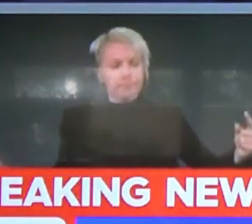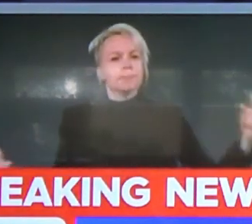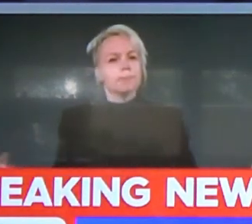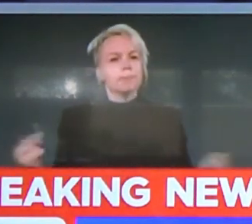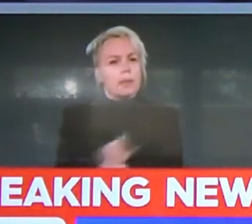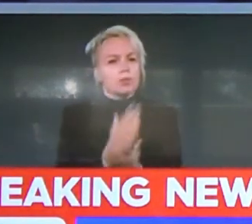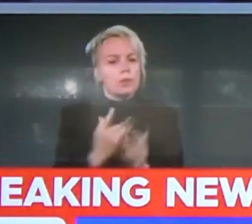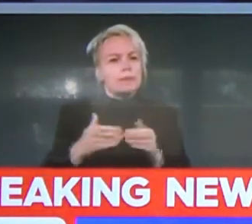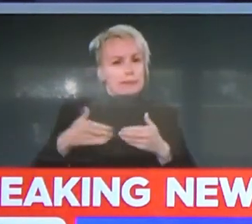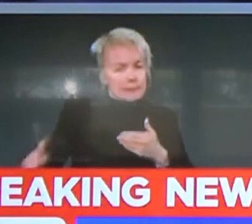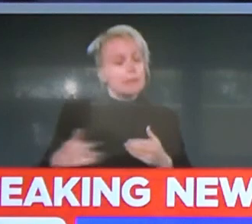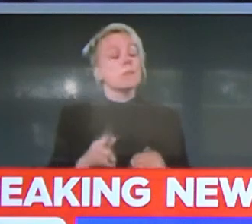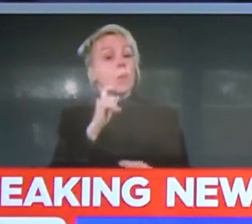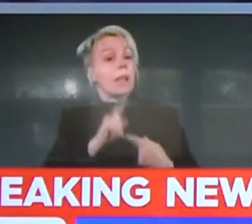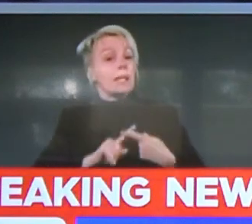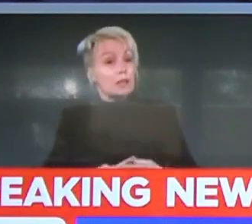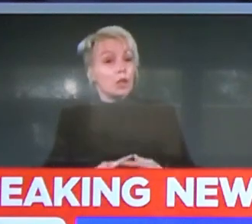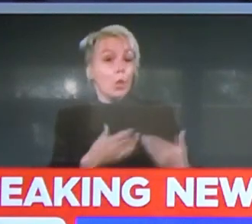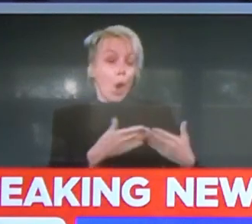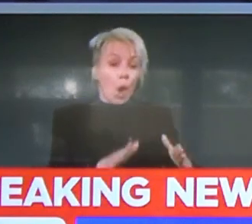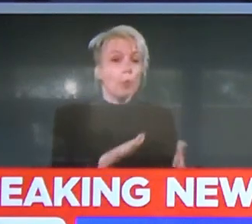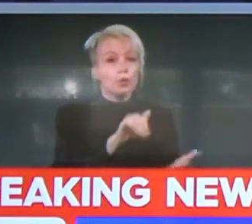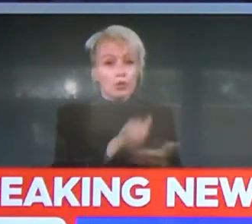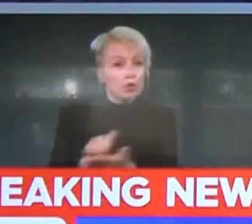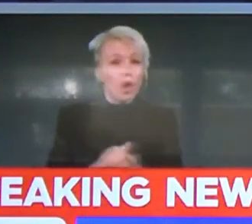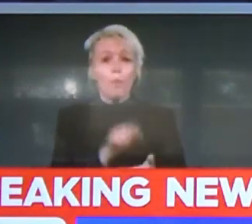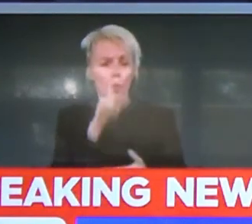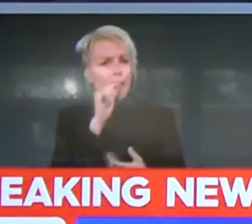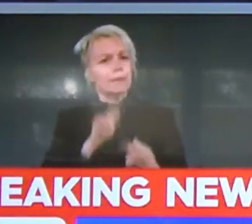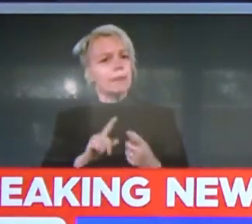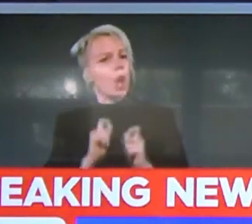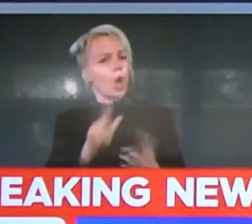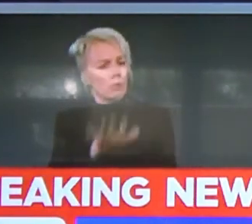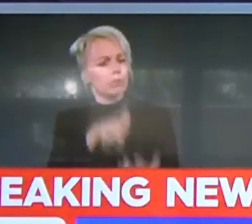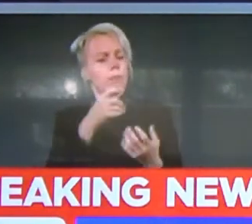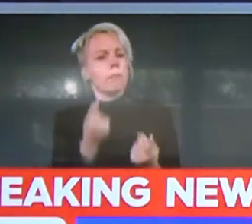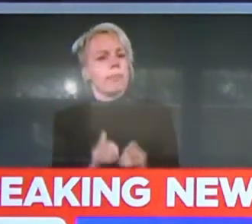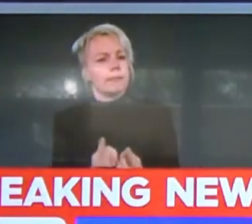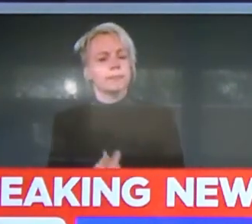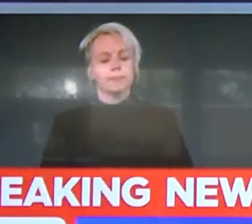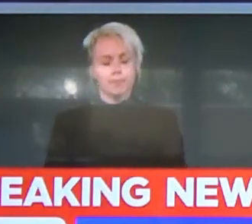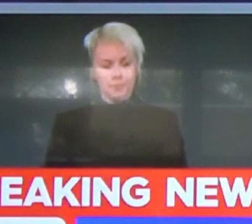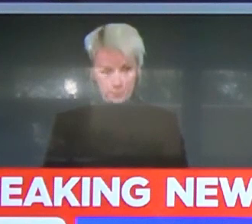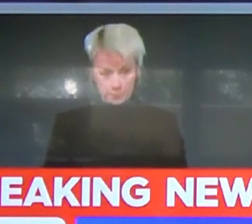or any of these, they will continue to remain open, and you should go and get things as you need them. Thank you, Phil. Prime Minister,